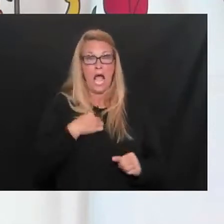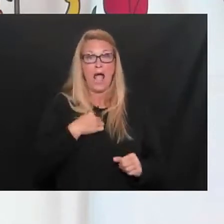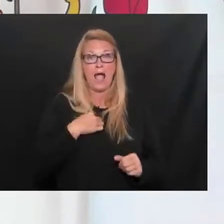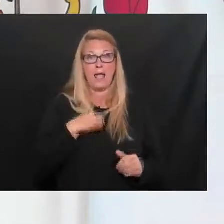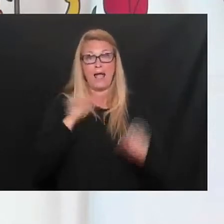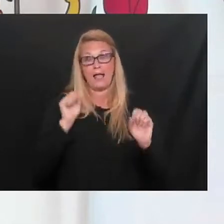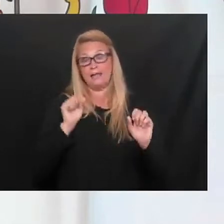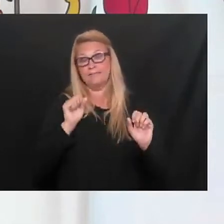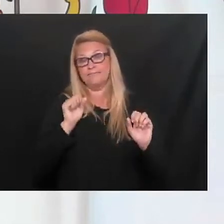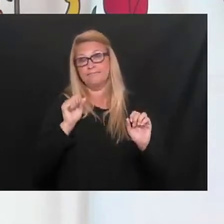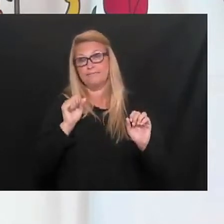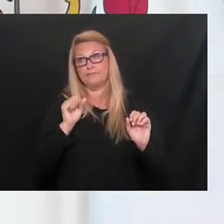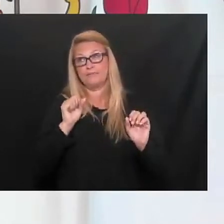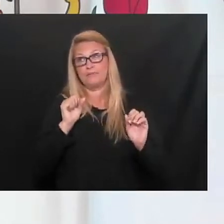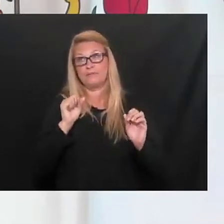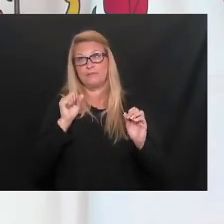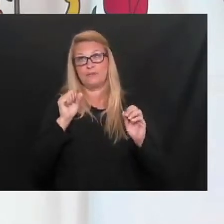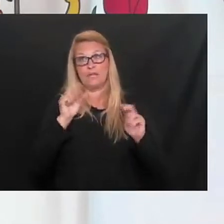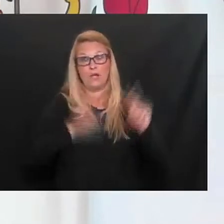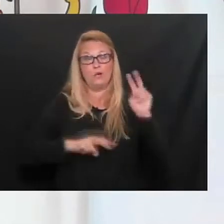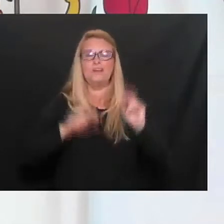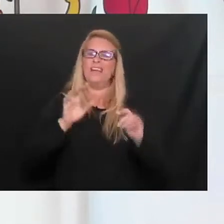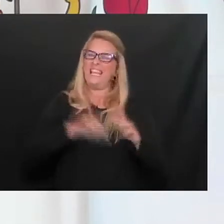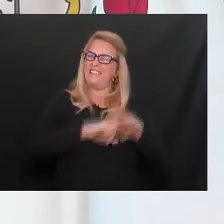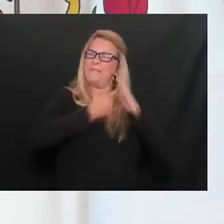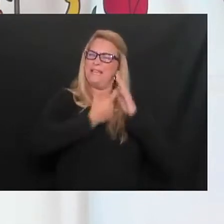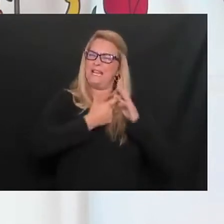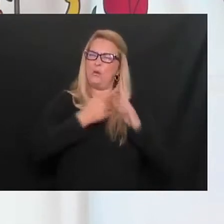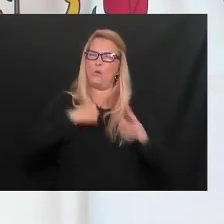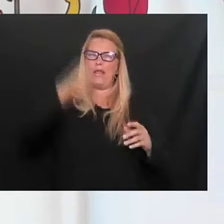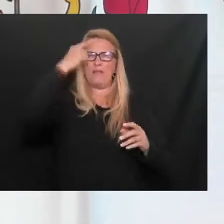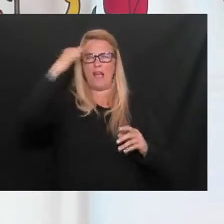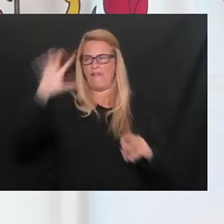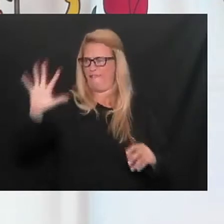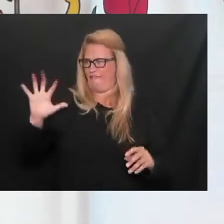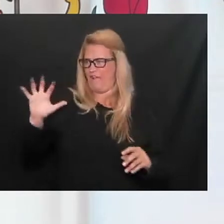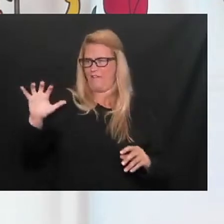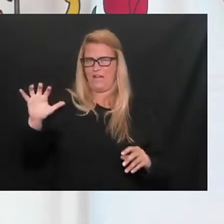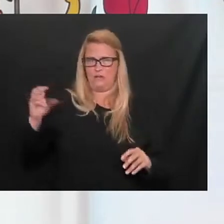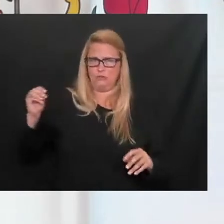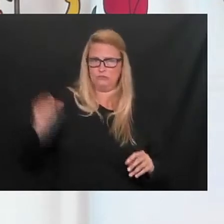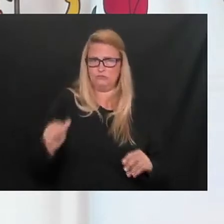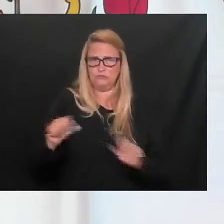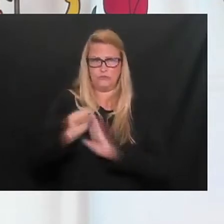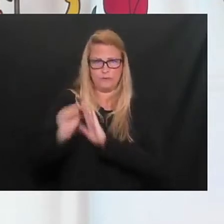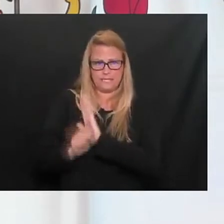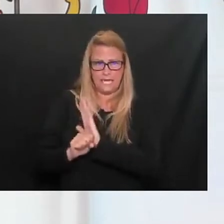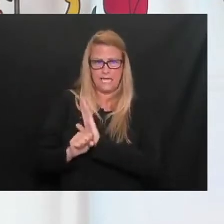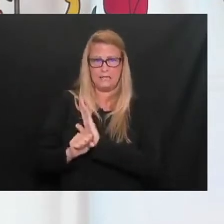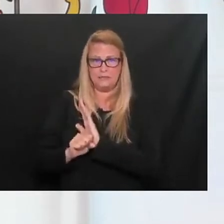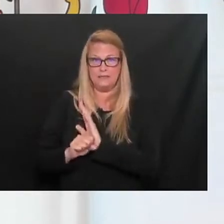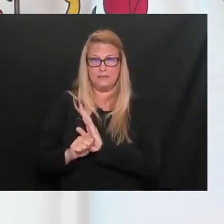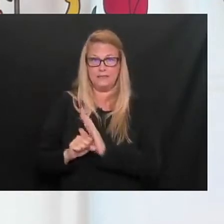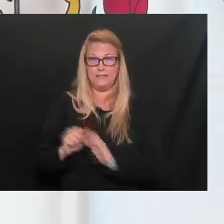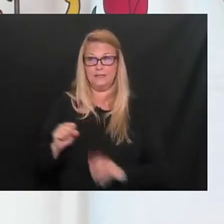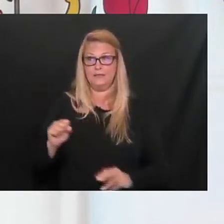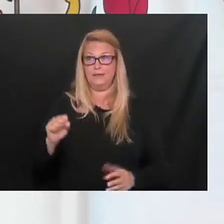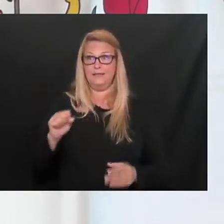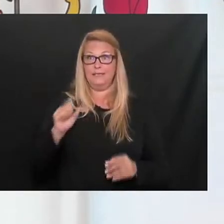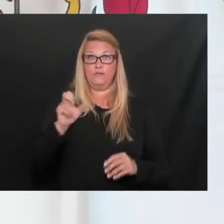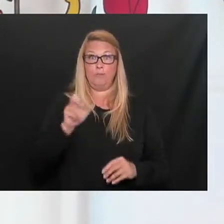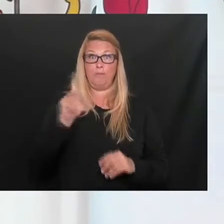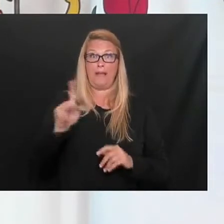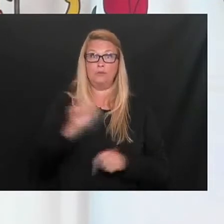absolutely, after looking, in the beginning we thought, well, we'll do $500 from the state as almost like a signing bonus to get